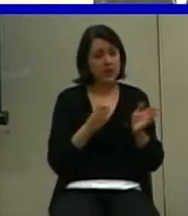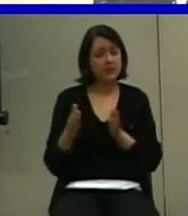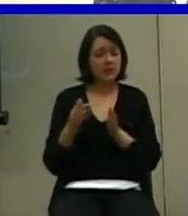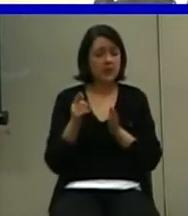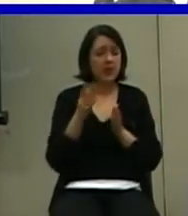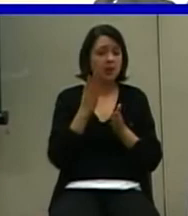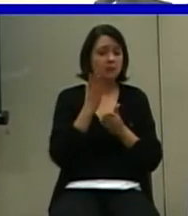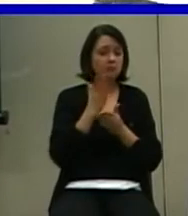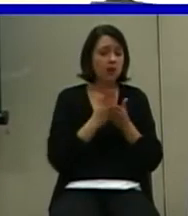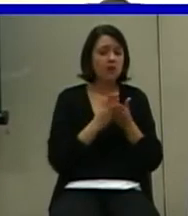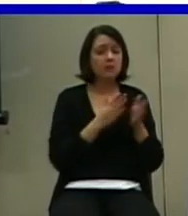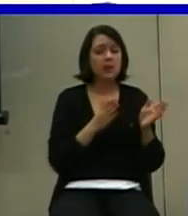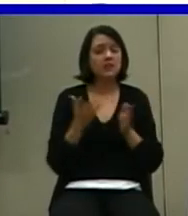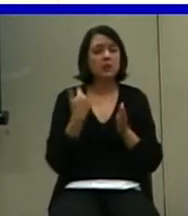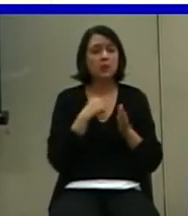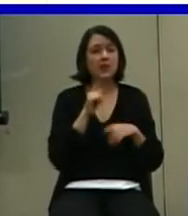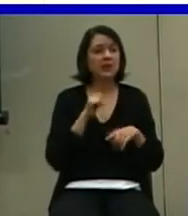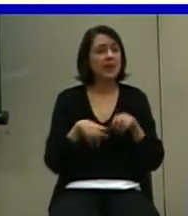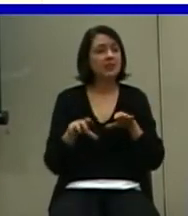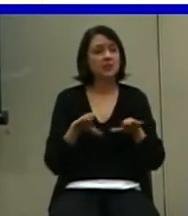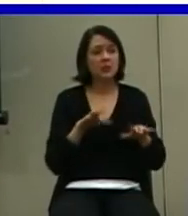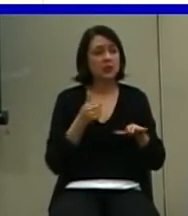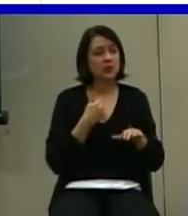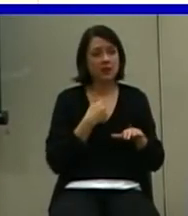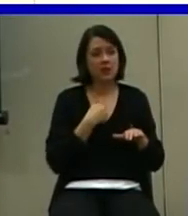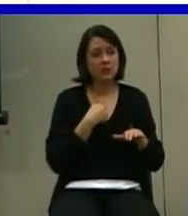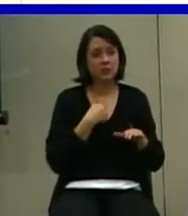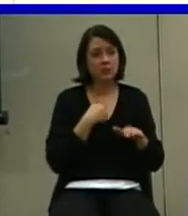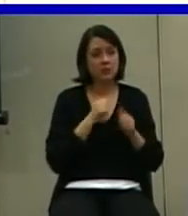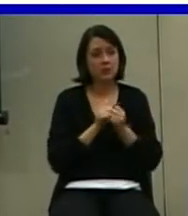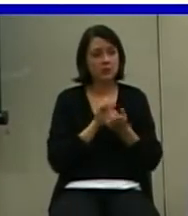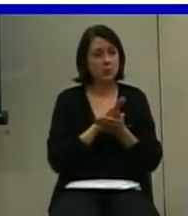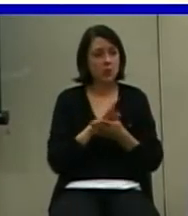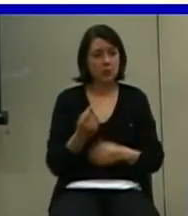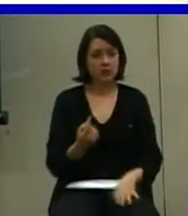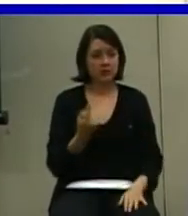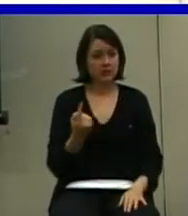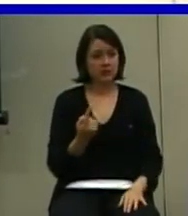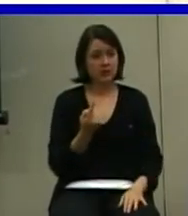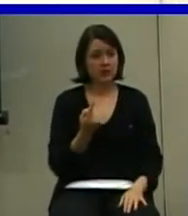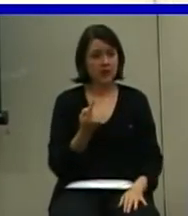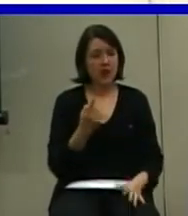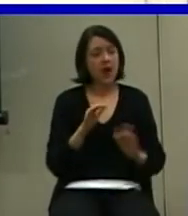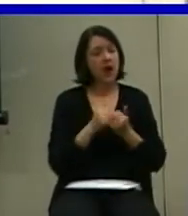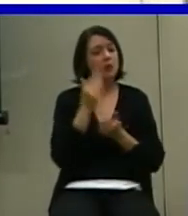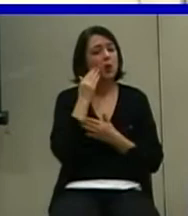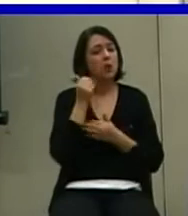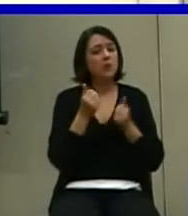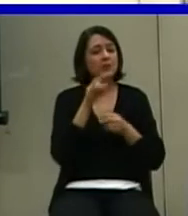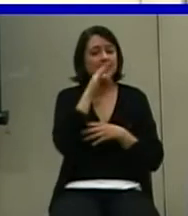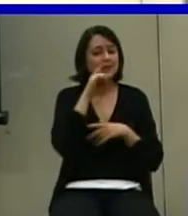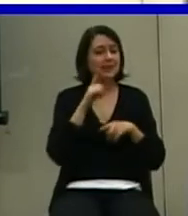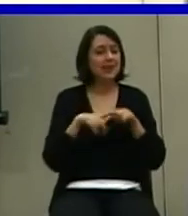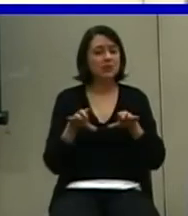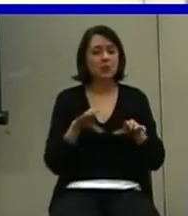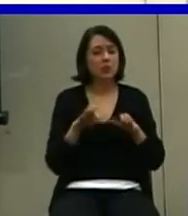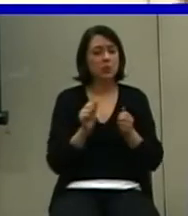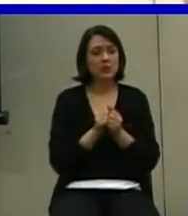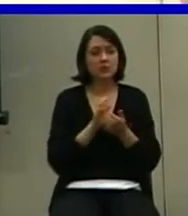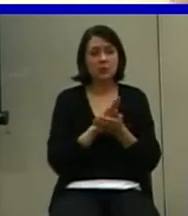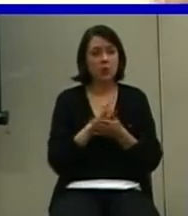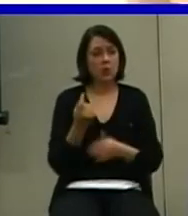part of the plans that we can't do in the school alone. How will we know which kids can't do it in the school